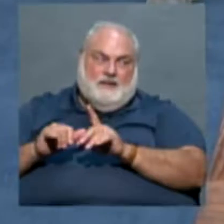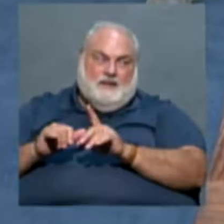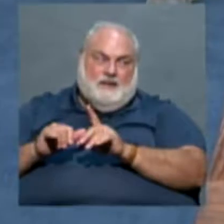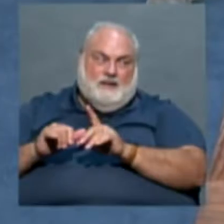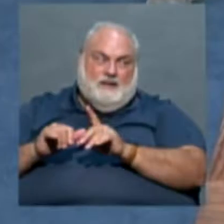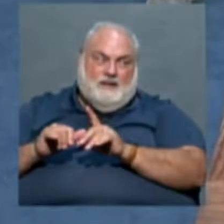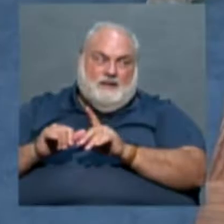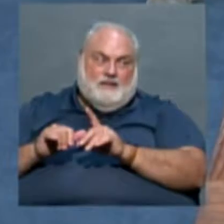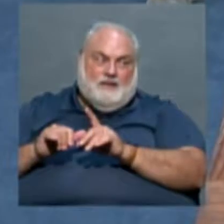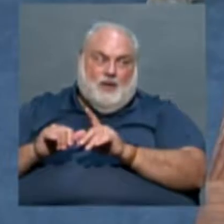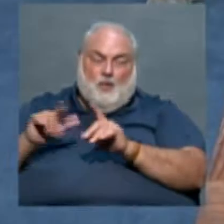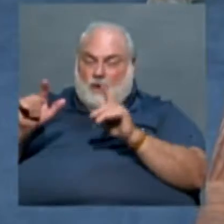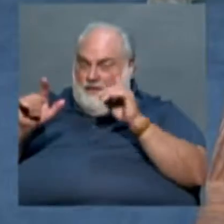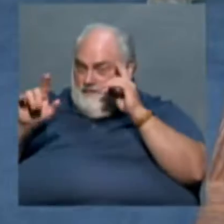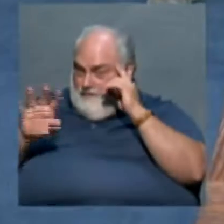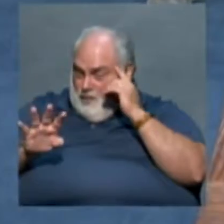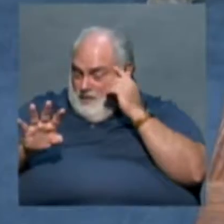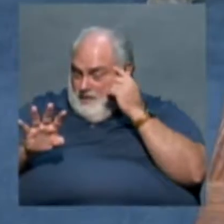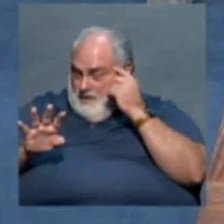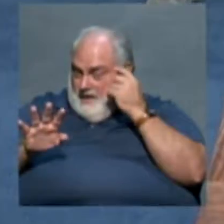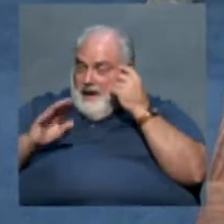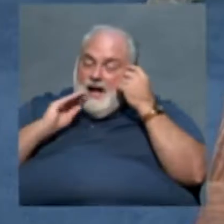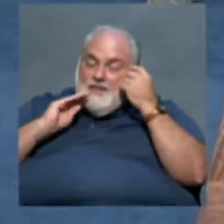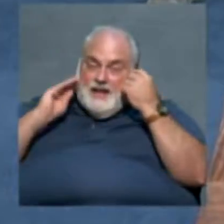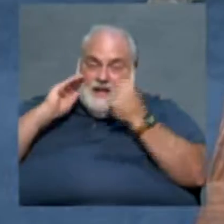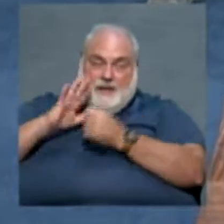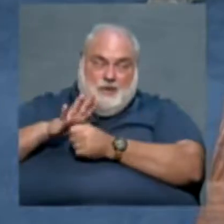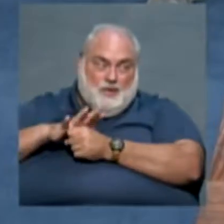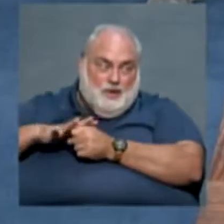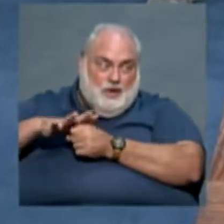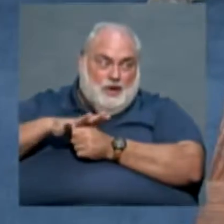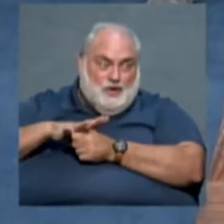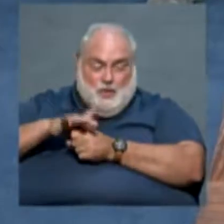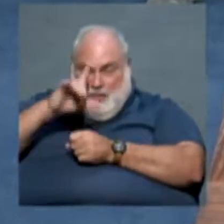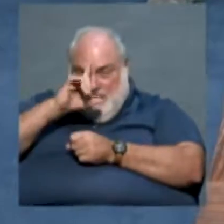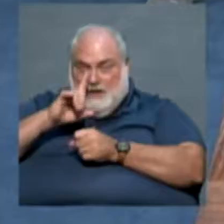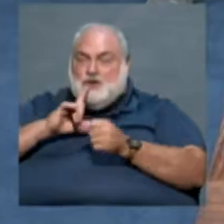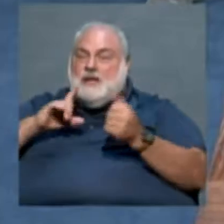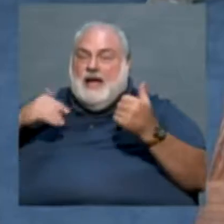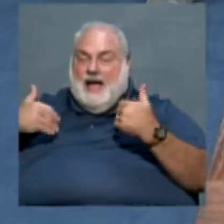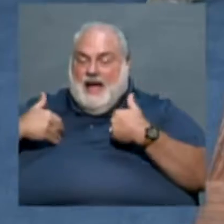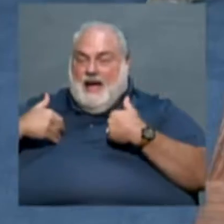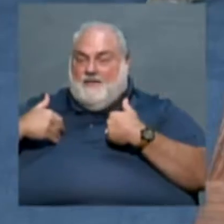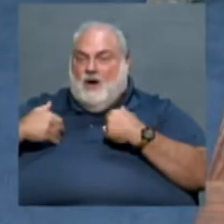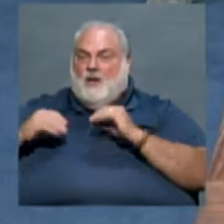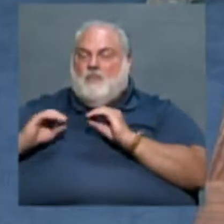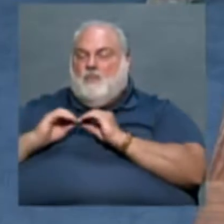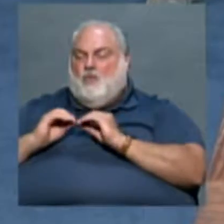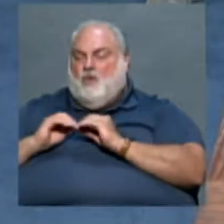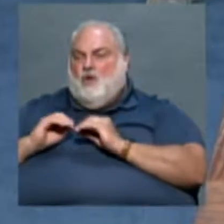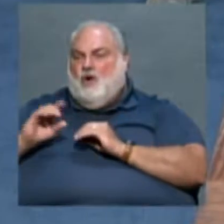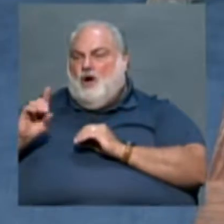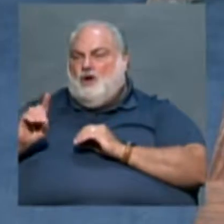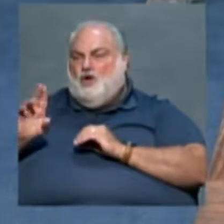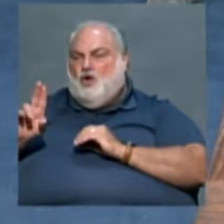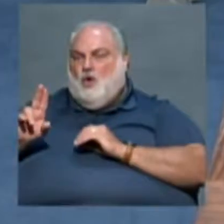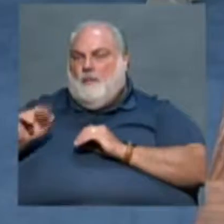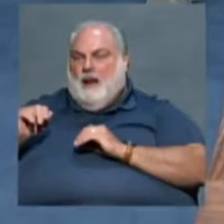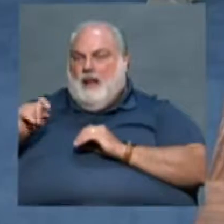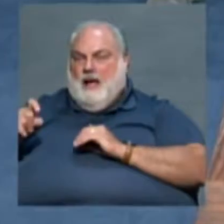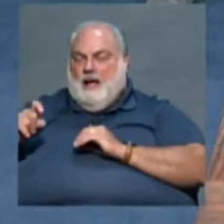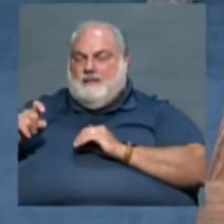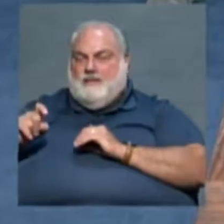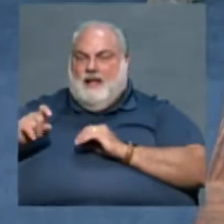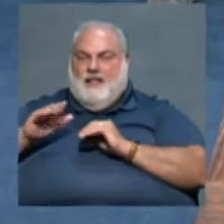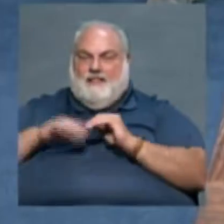a quarter of our neighborhood, you actually have duplexes outnumbering the single-family residences. We